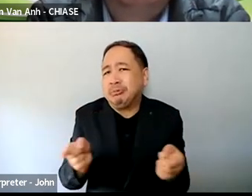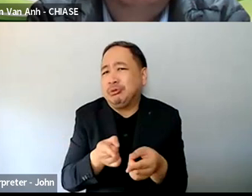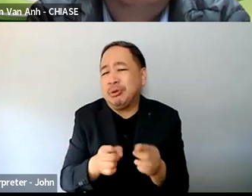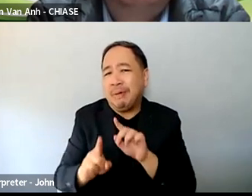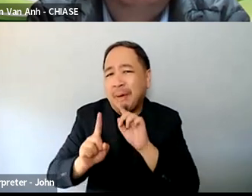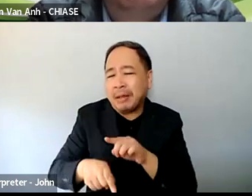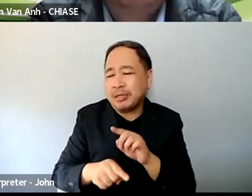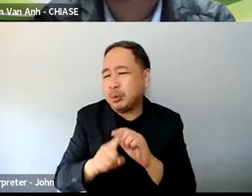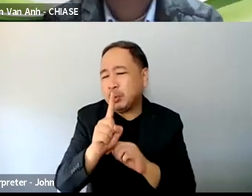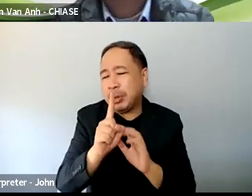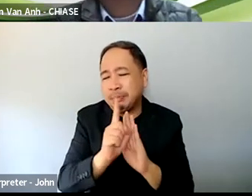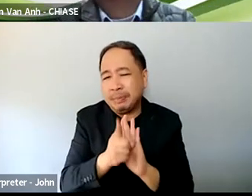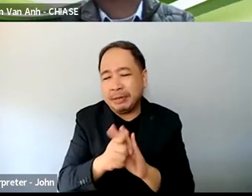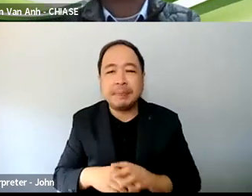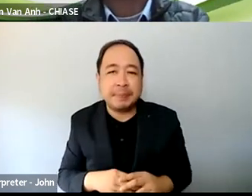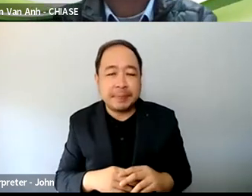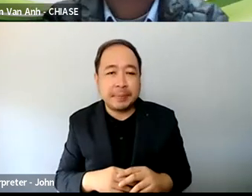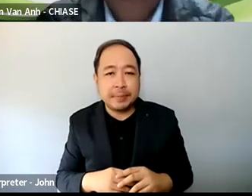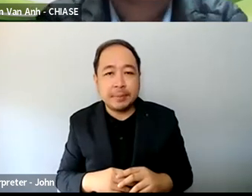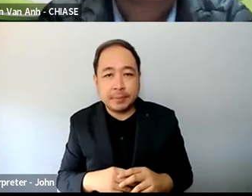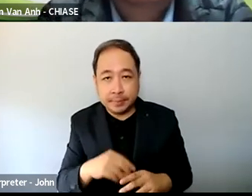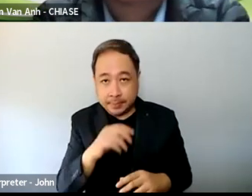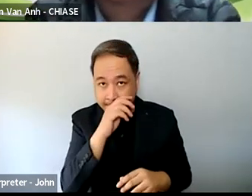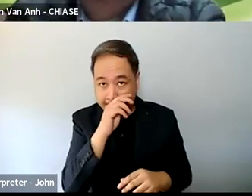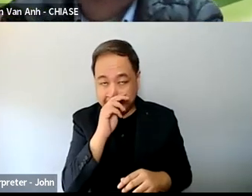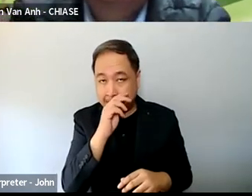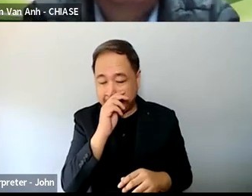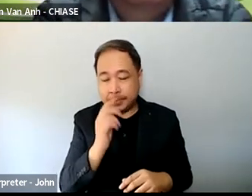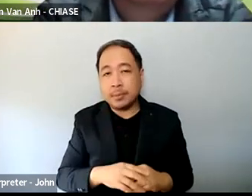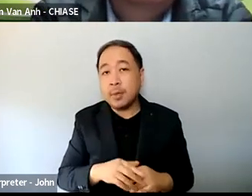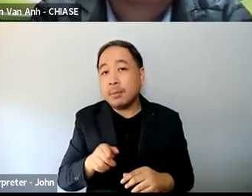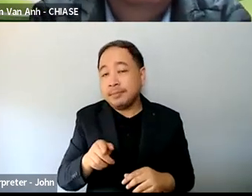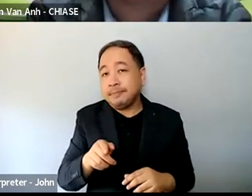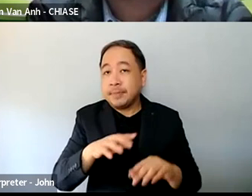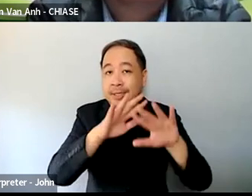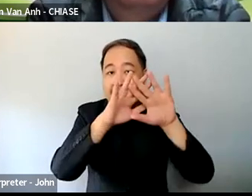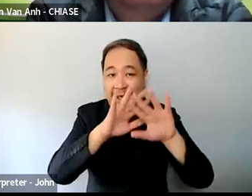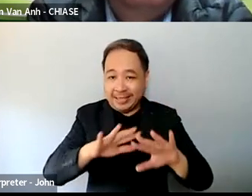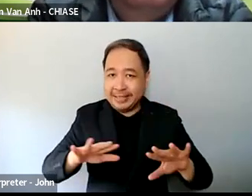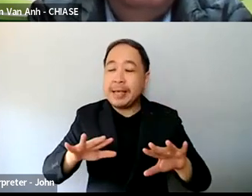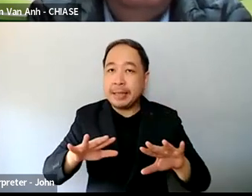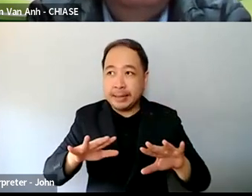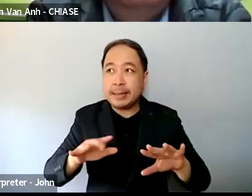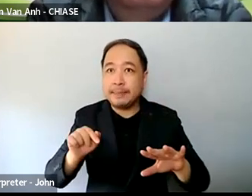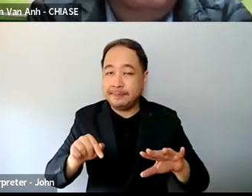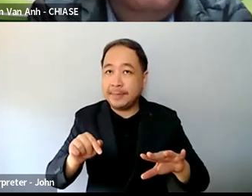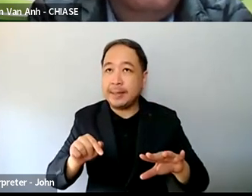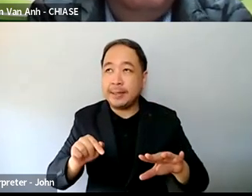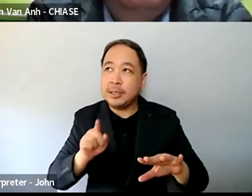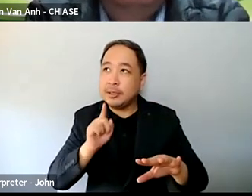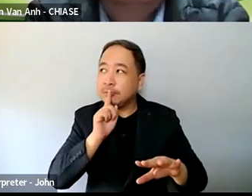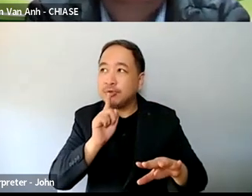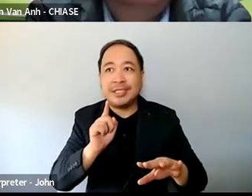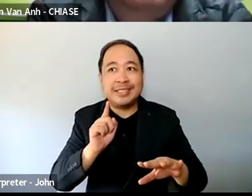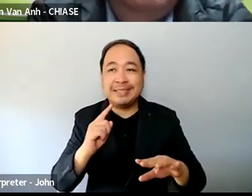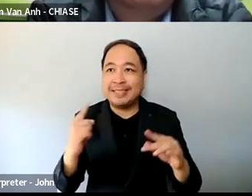you. You know, ASEAN has been characterized as a labyrinth, no, or a maze that needs a lot of time to